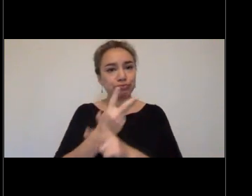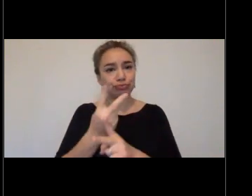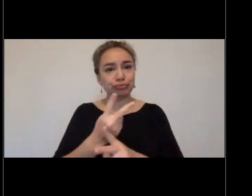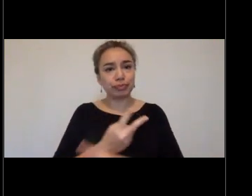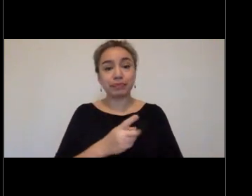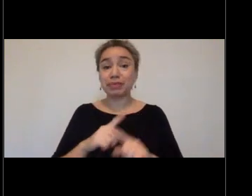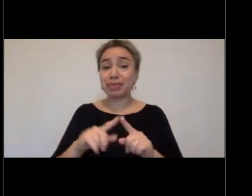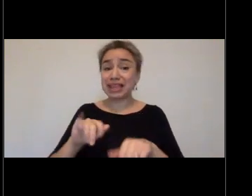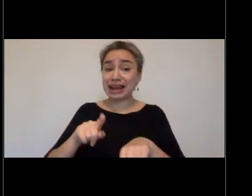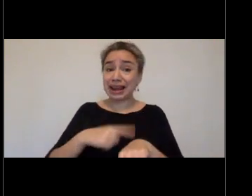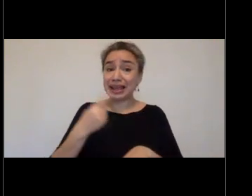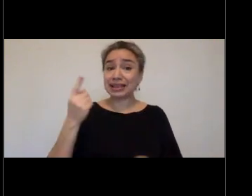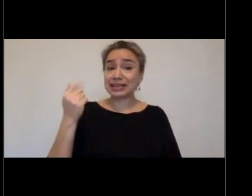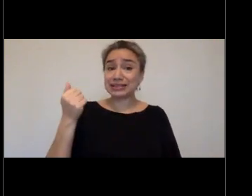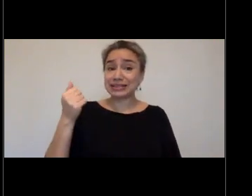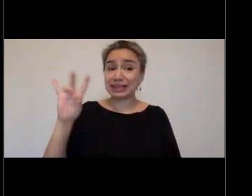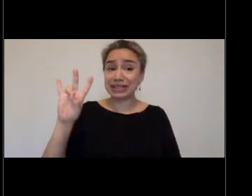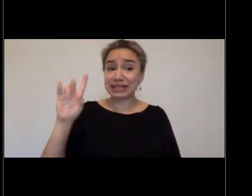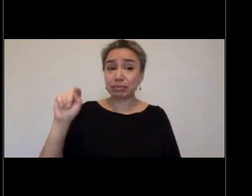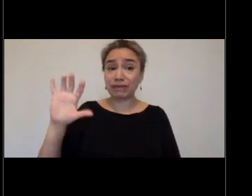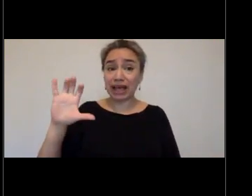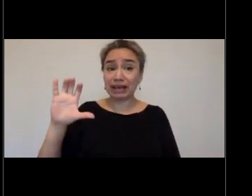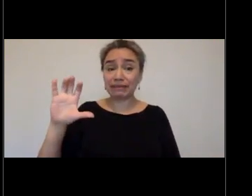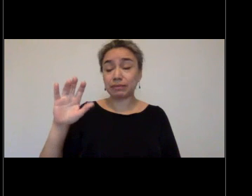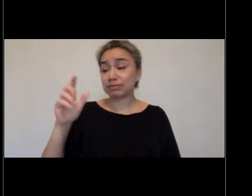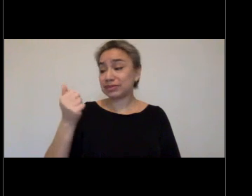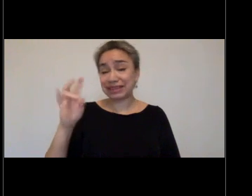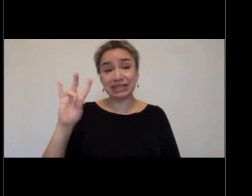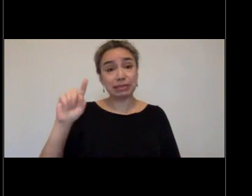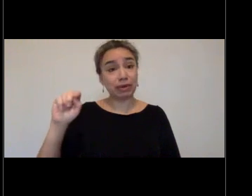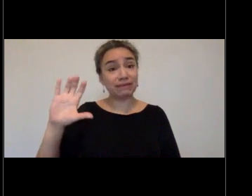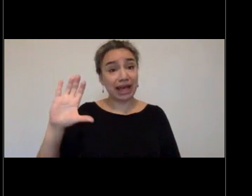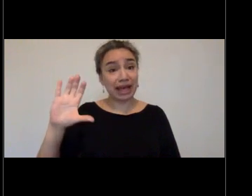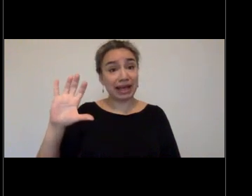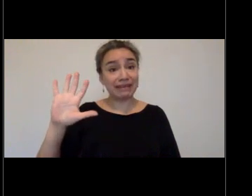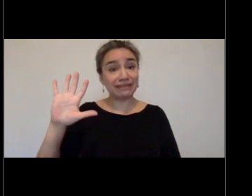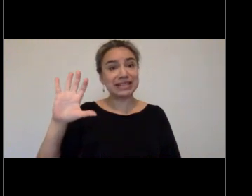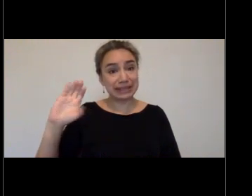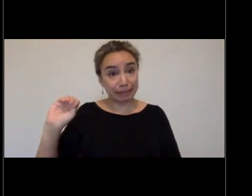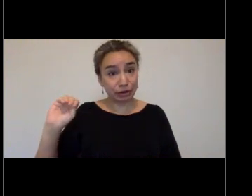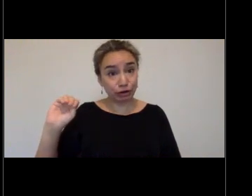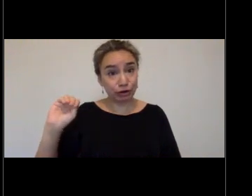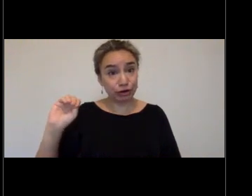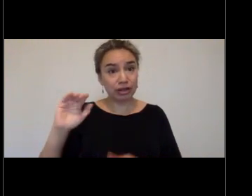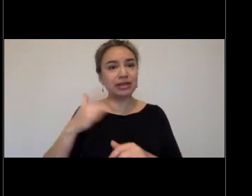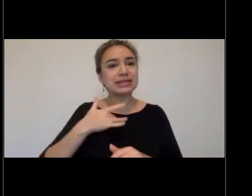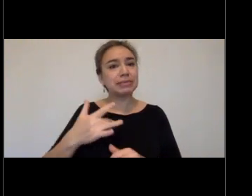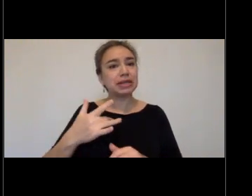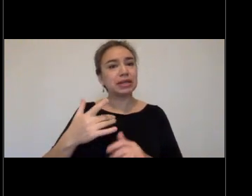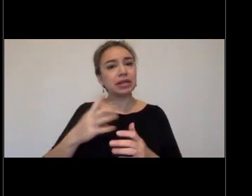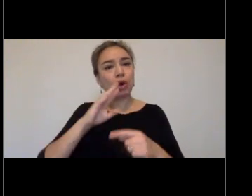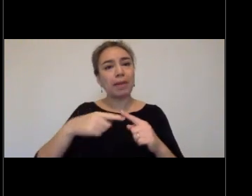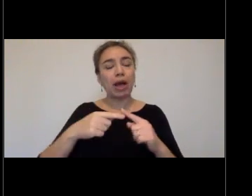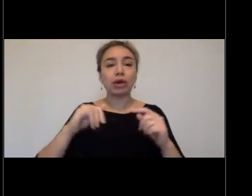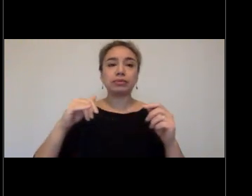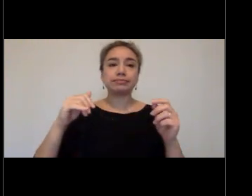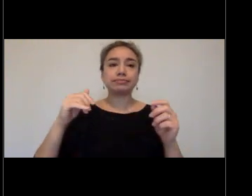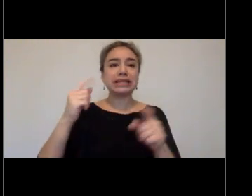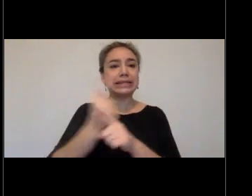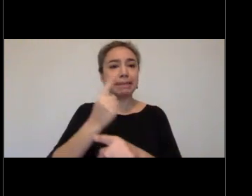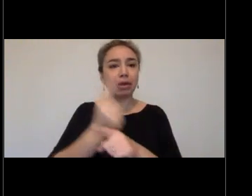the 17.5 centimeters, is also often presented as typical or